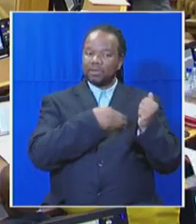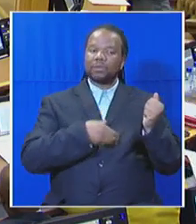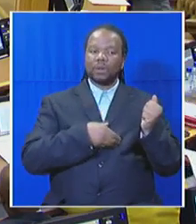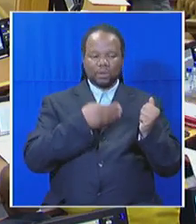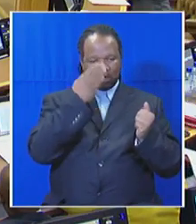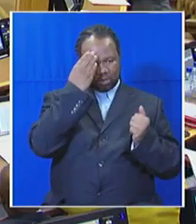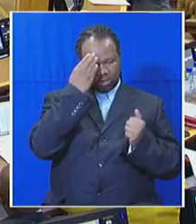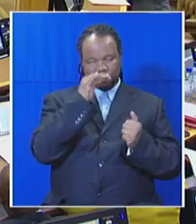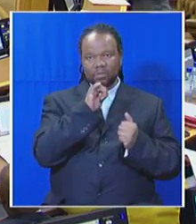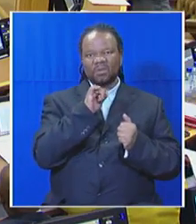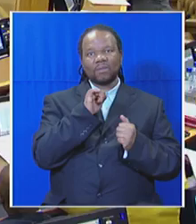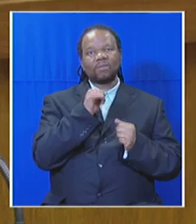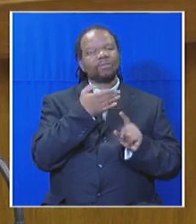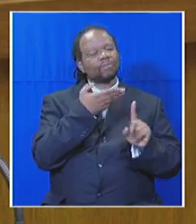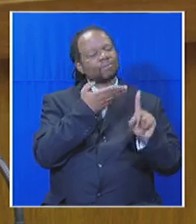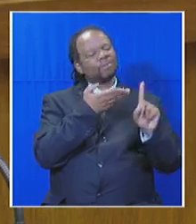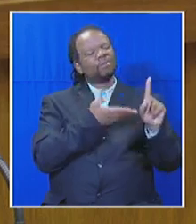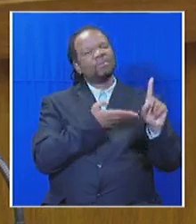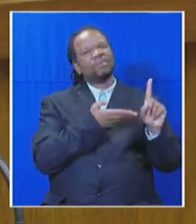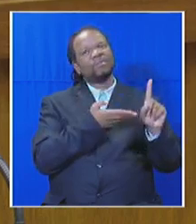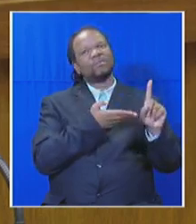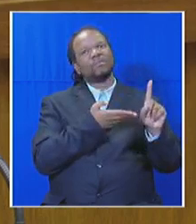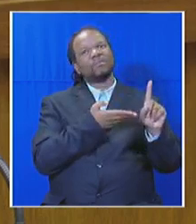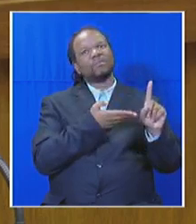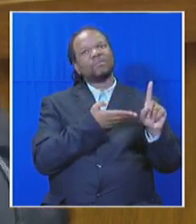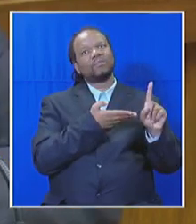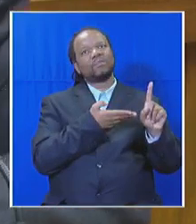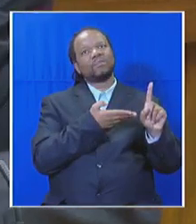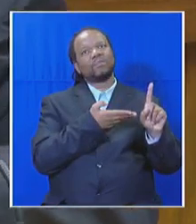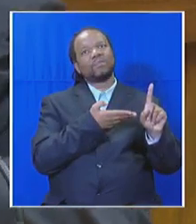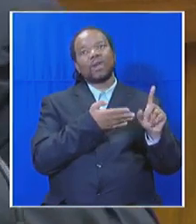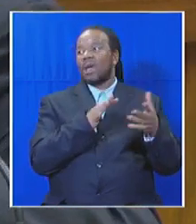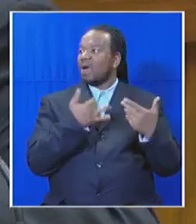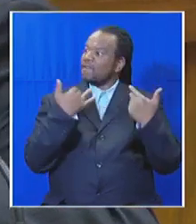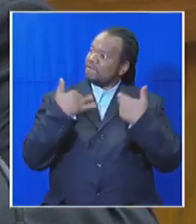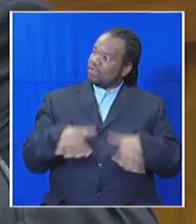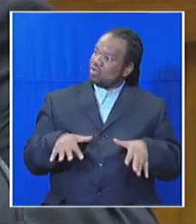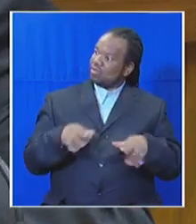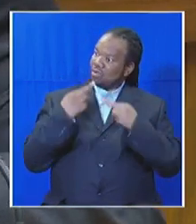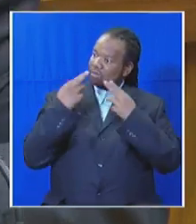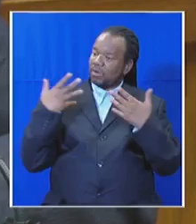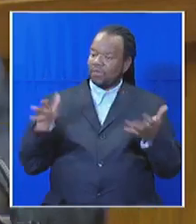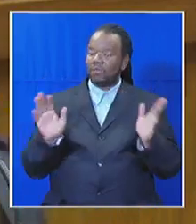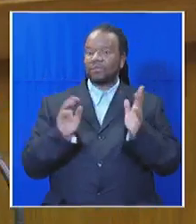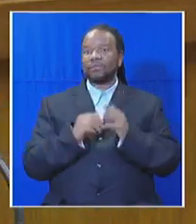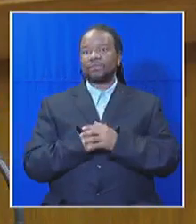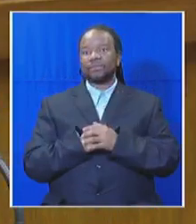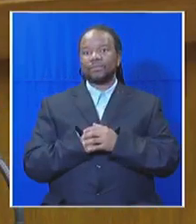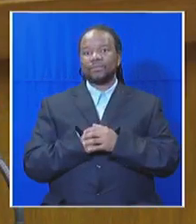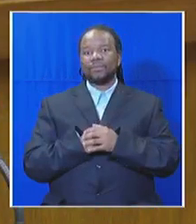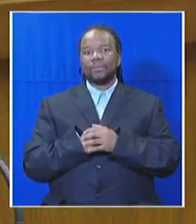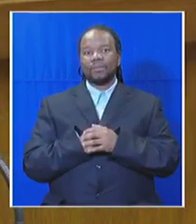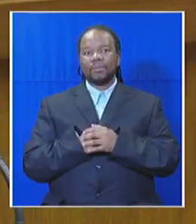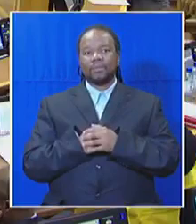Honorable, the President. President, ebesekhulumile. No, I've answered that question. Yes. I now call